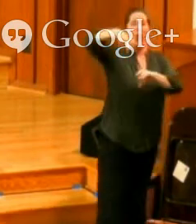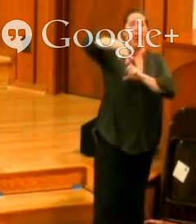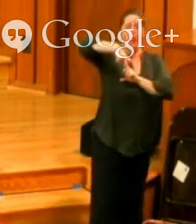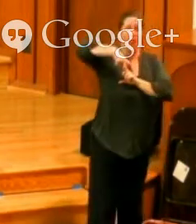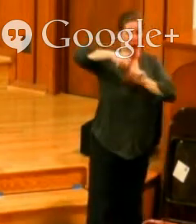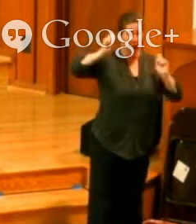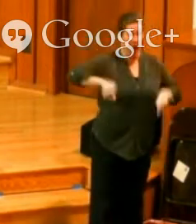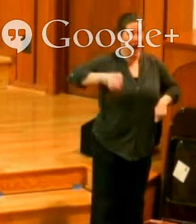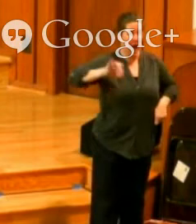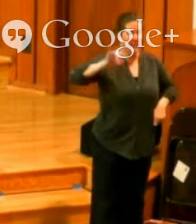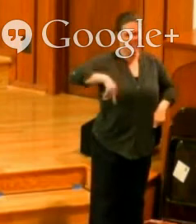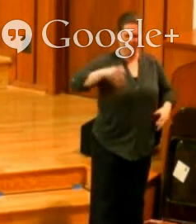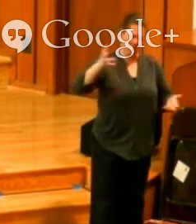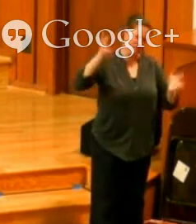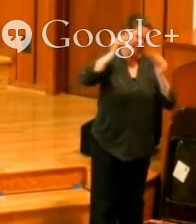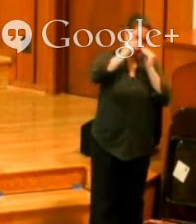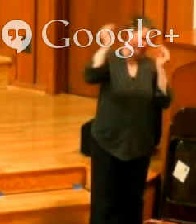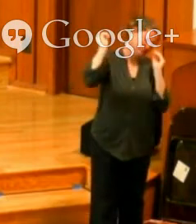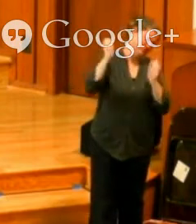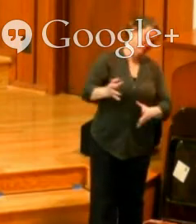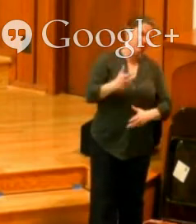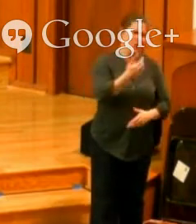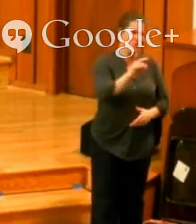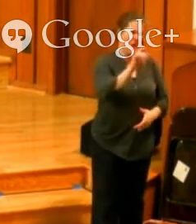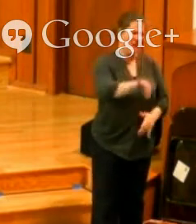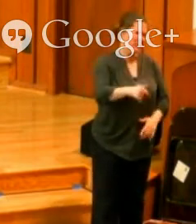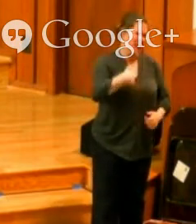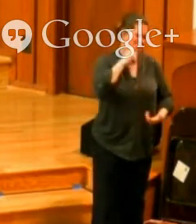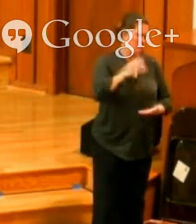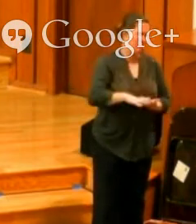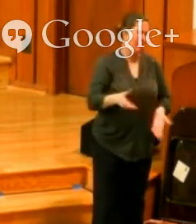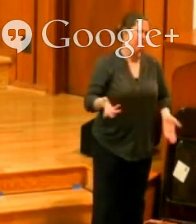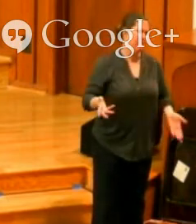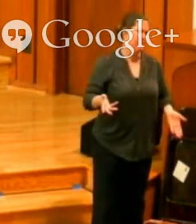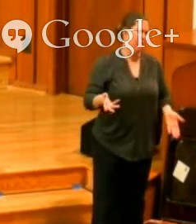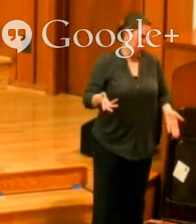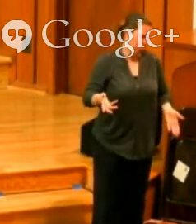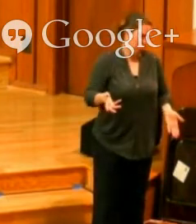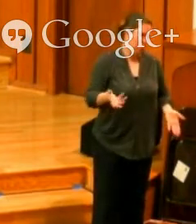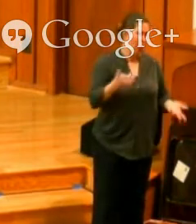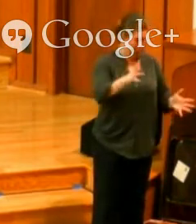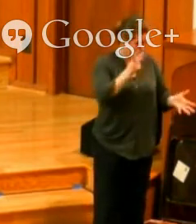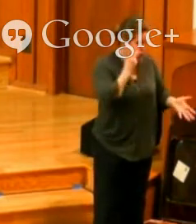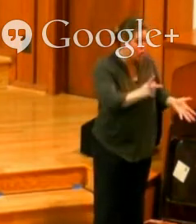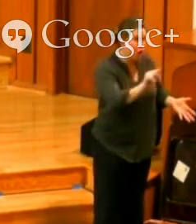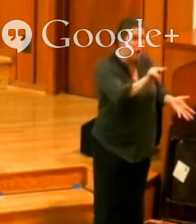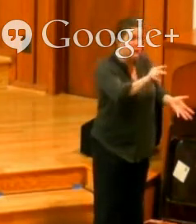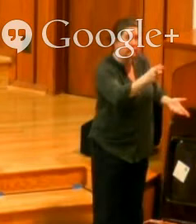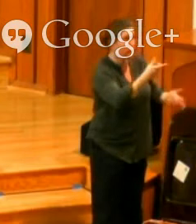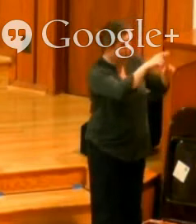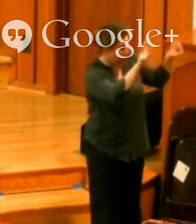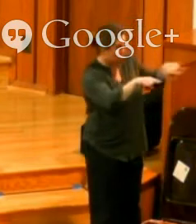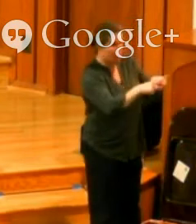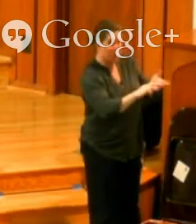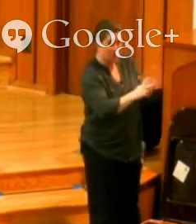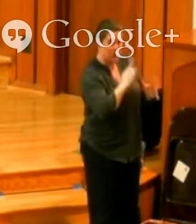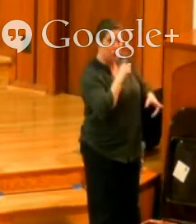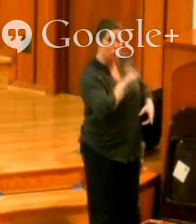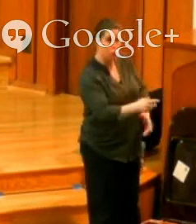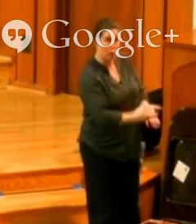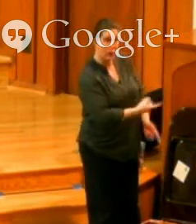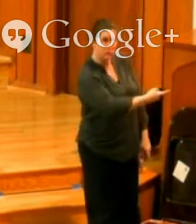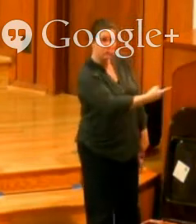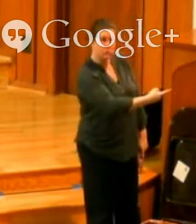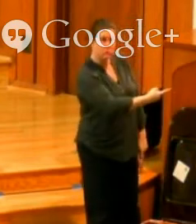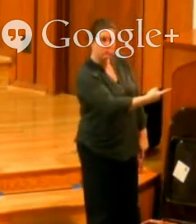Because I read about that in comic books and I've seen that on TV, right? So that means it's true because I've seen it on TV. So I'm going to fly. And I